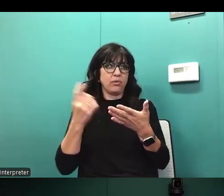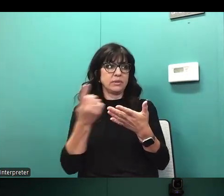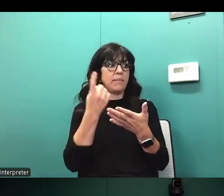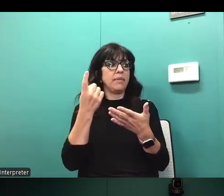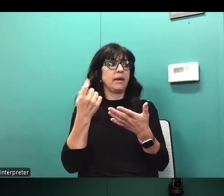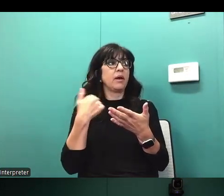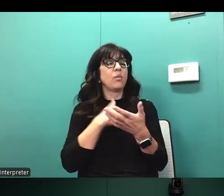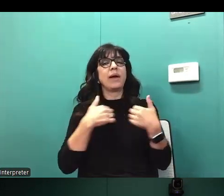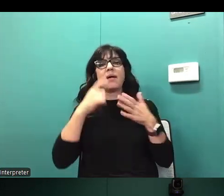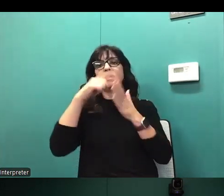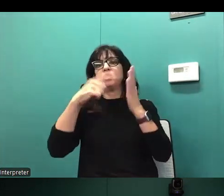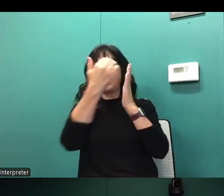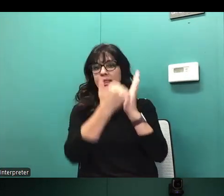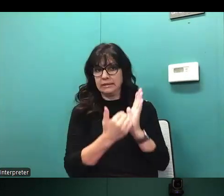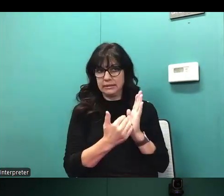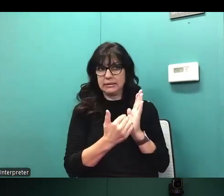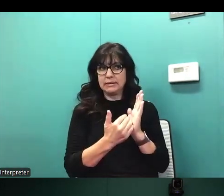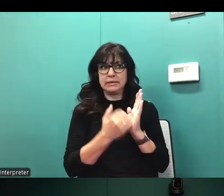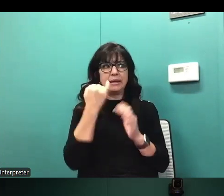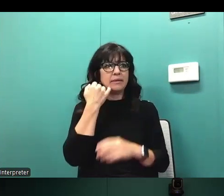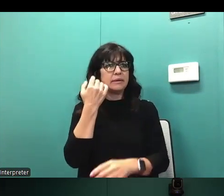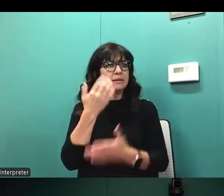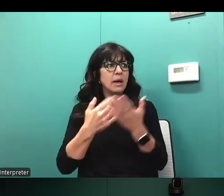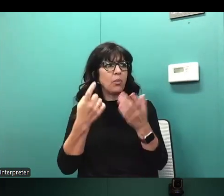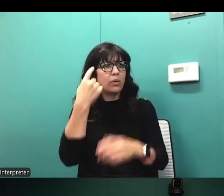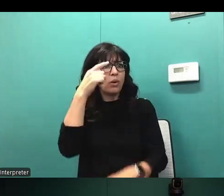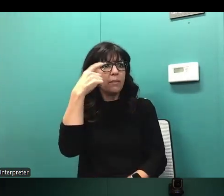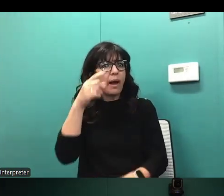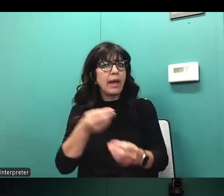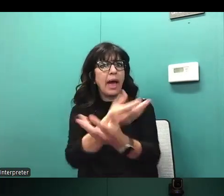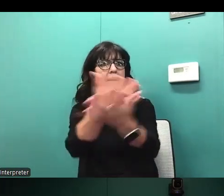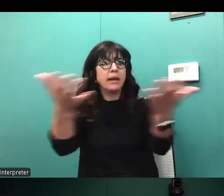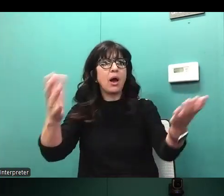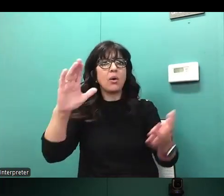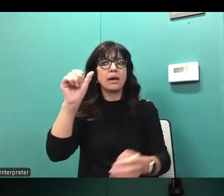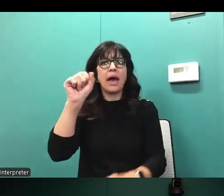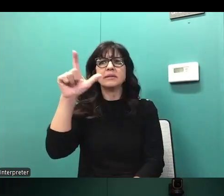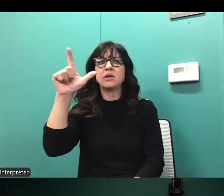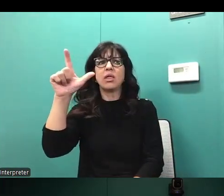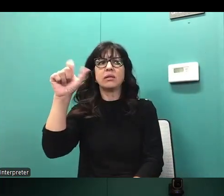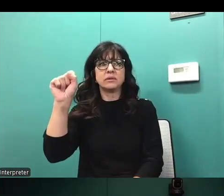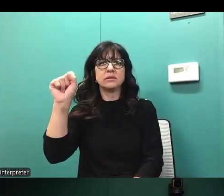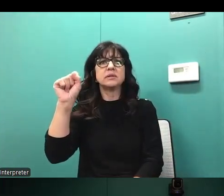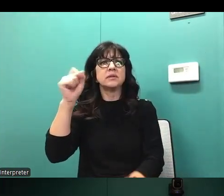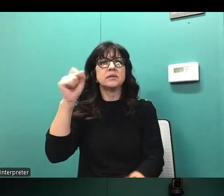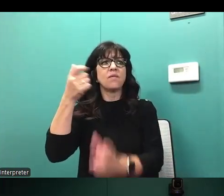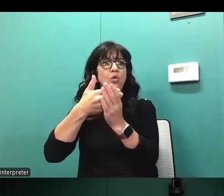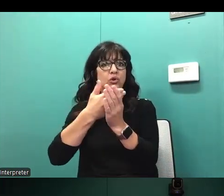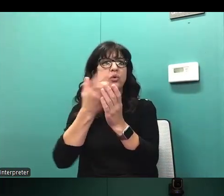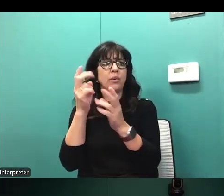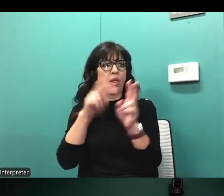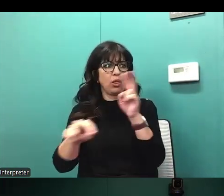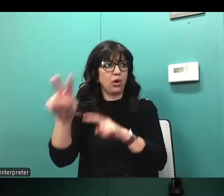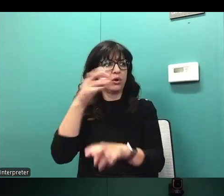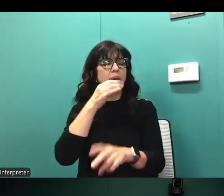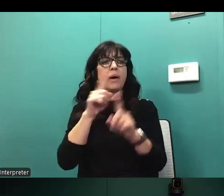have checklists, which if someone wouldn't mind handing out all the CASEL folders, because we're going to look at them in a little bit. But